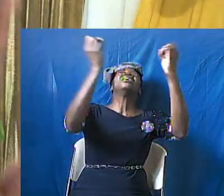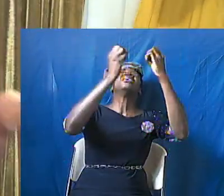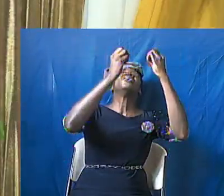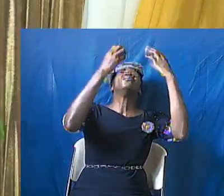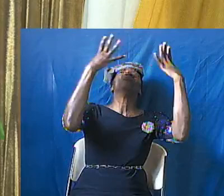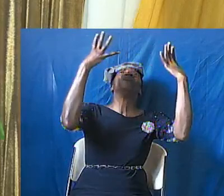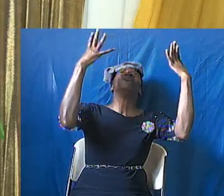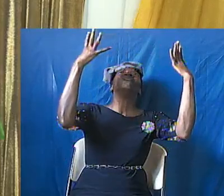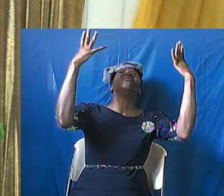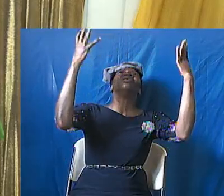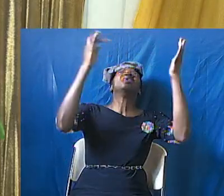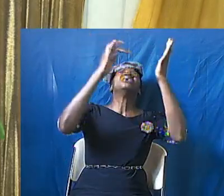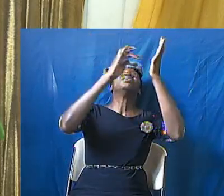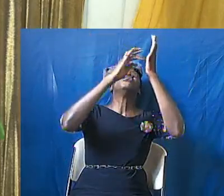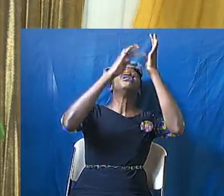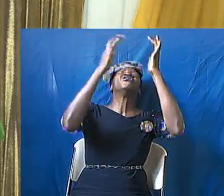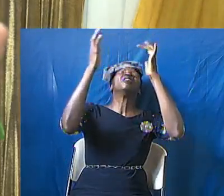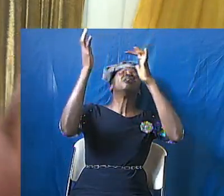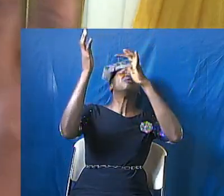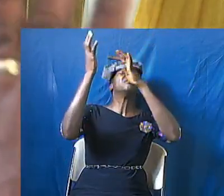Hallelujah, Jesus.